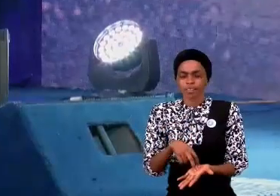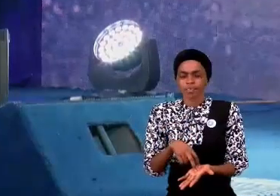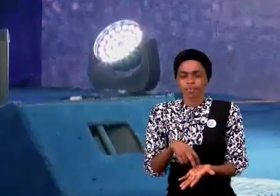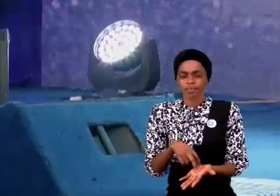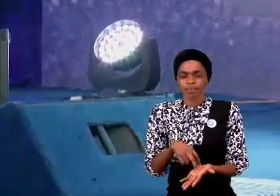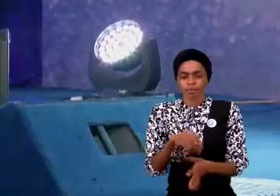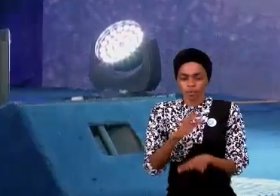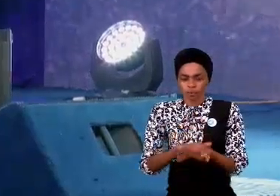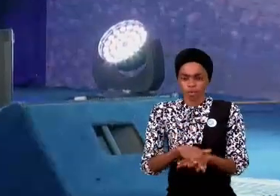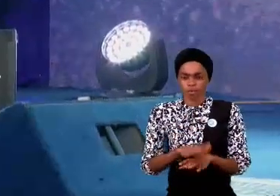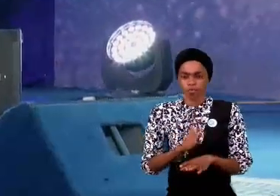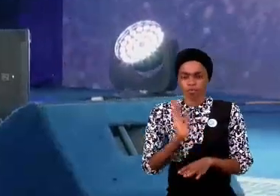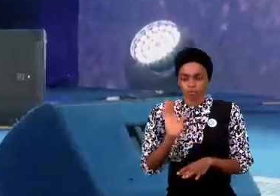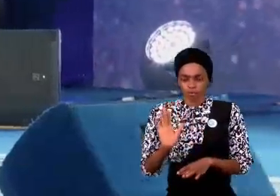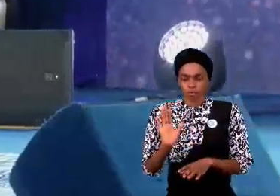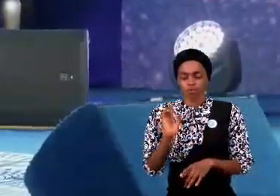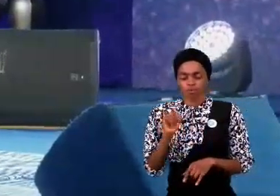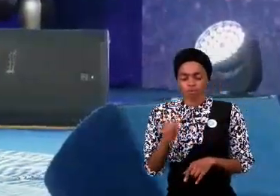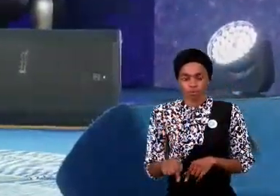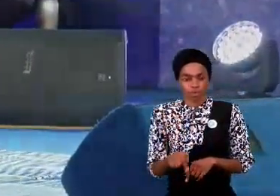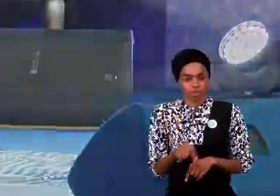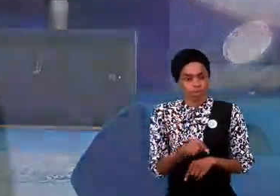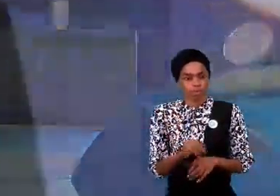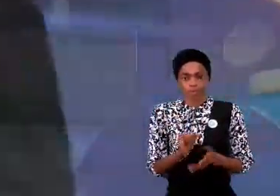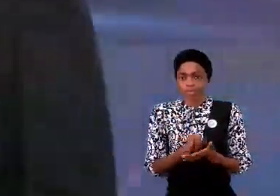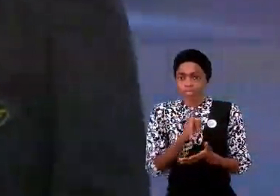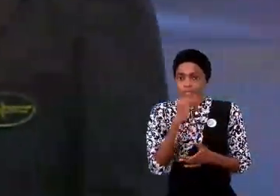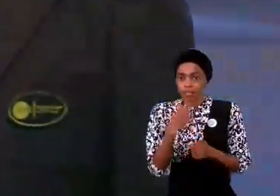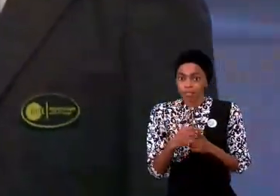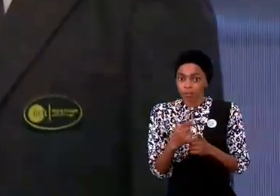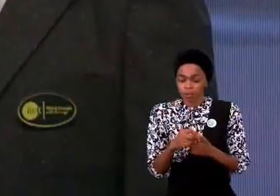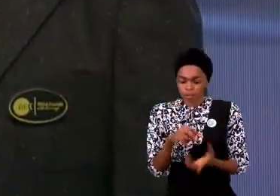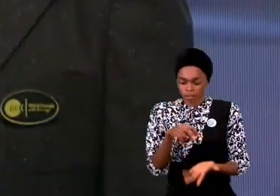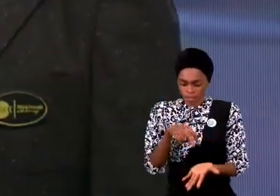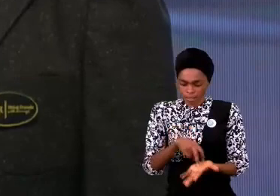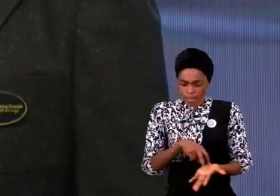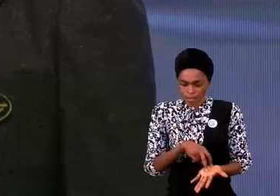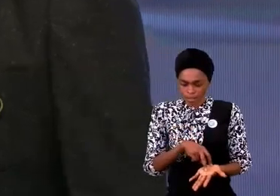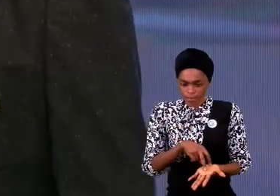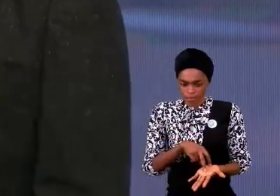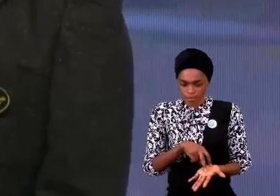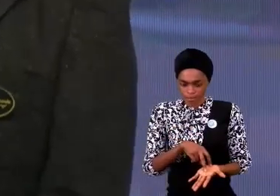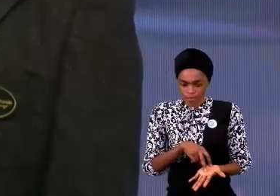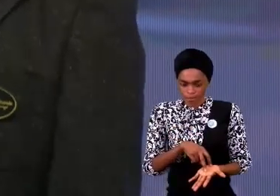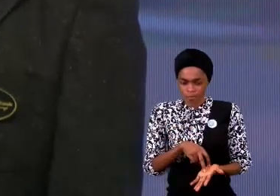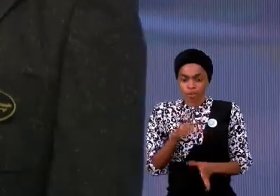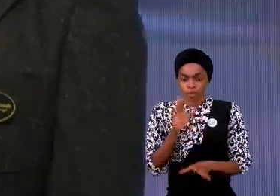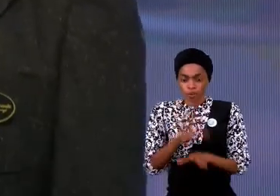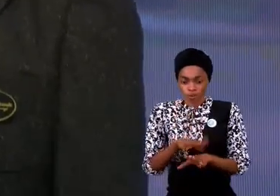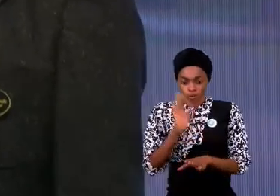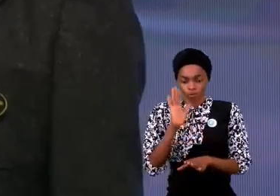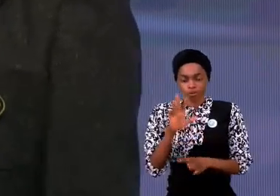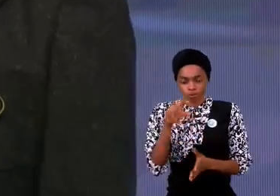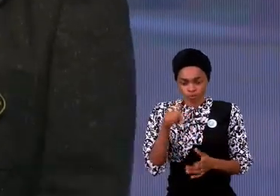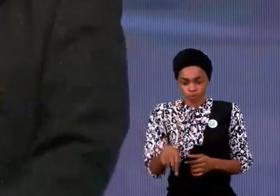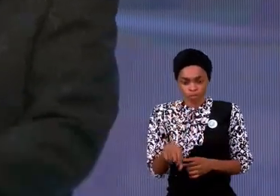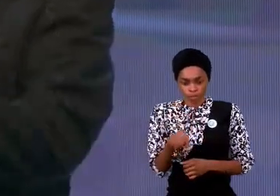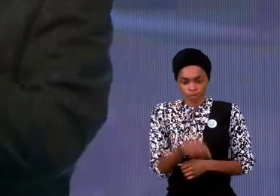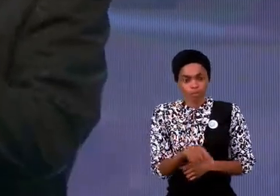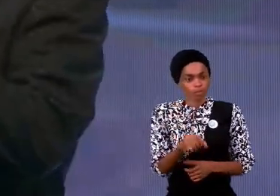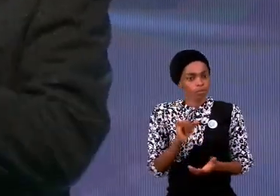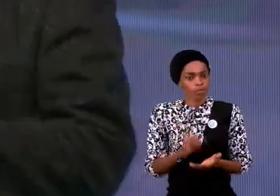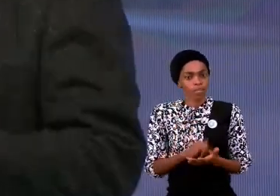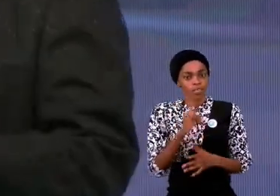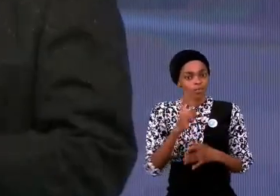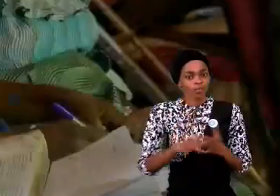thy feet. That's what I'm going to tell the lame man there today. Stand upright on your feet,